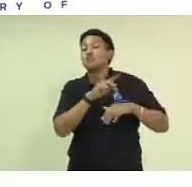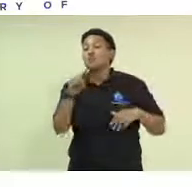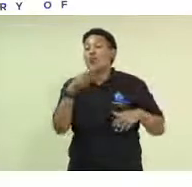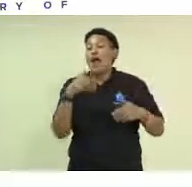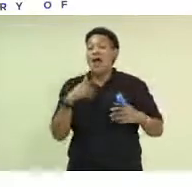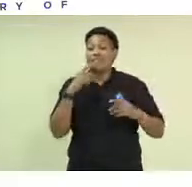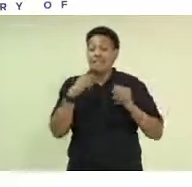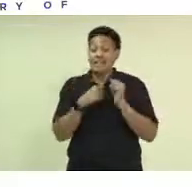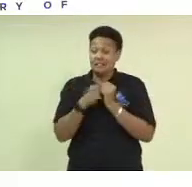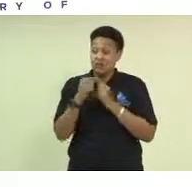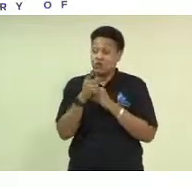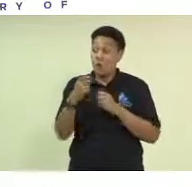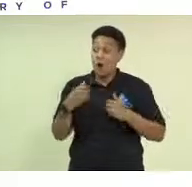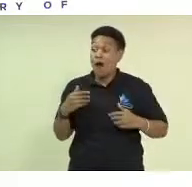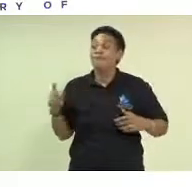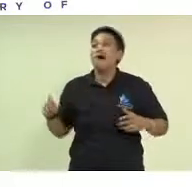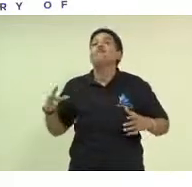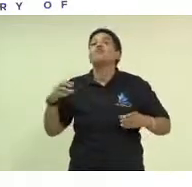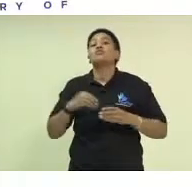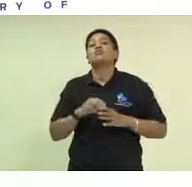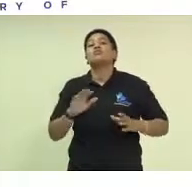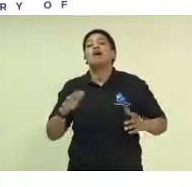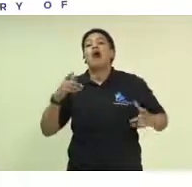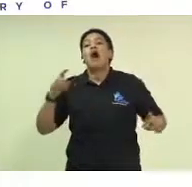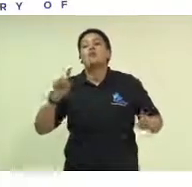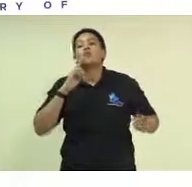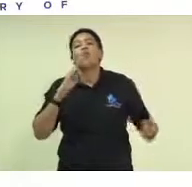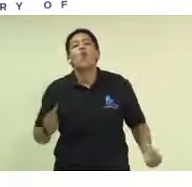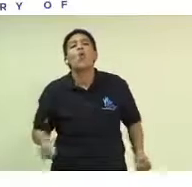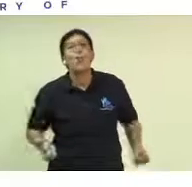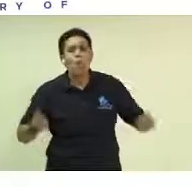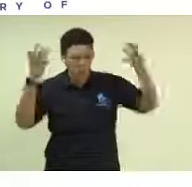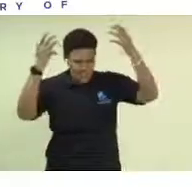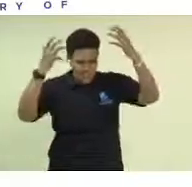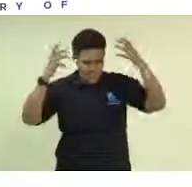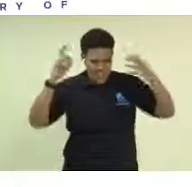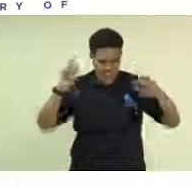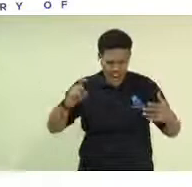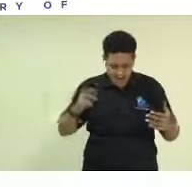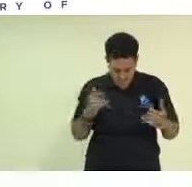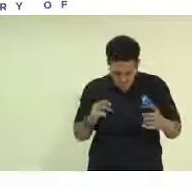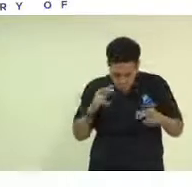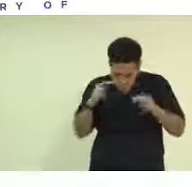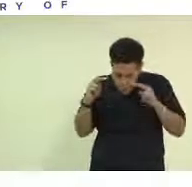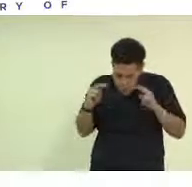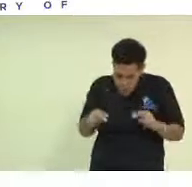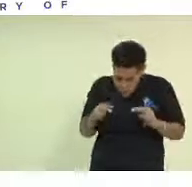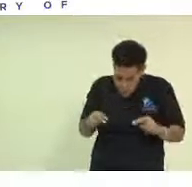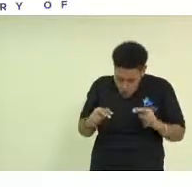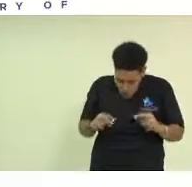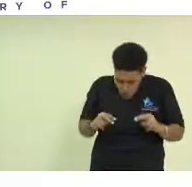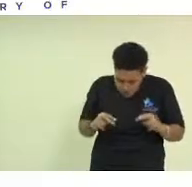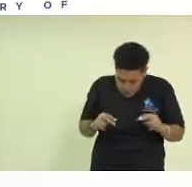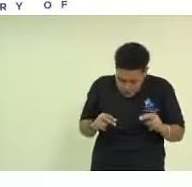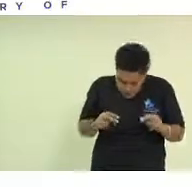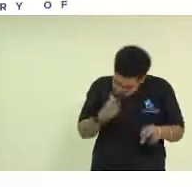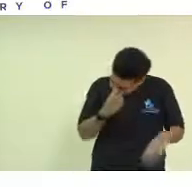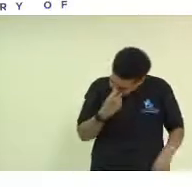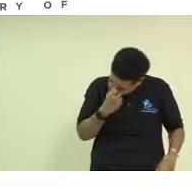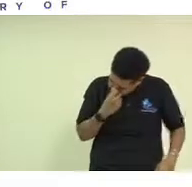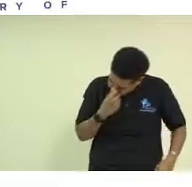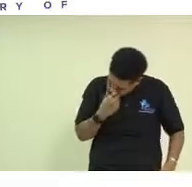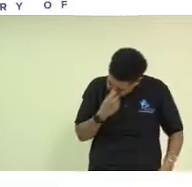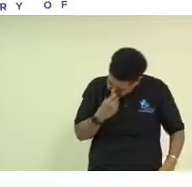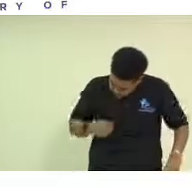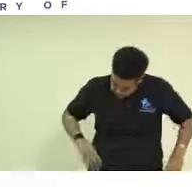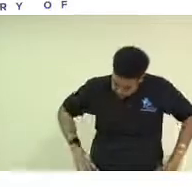have, the infrastructure that you have to do it. And so quantities have to be now looked at in terms